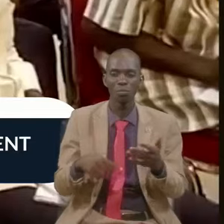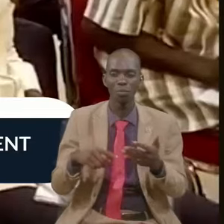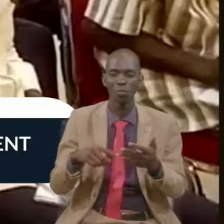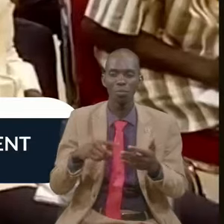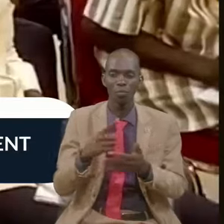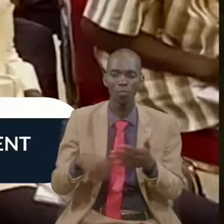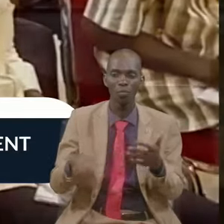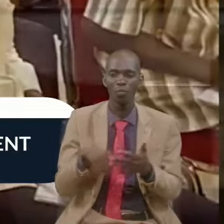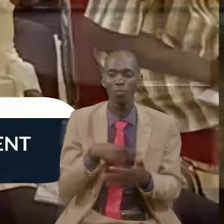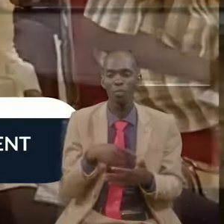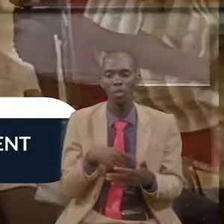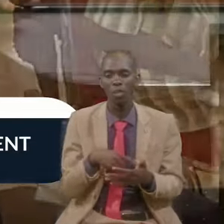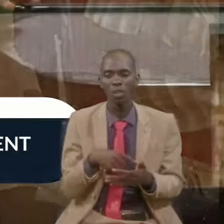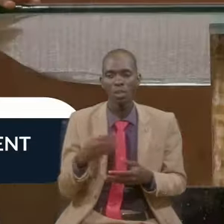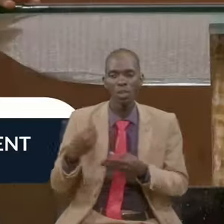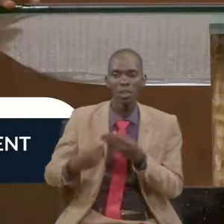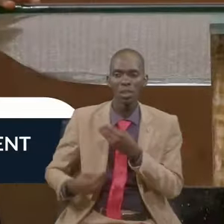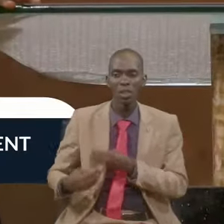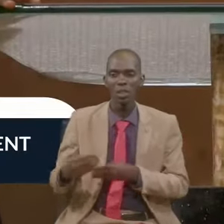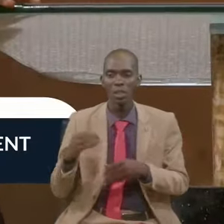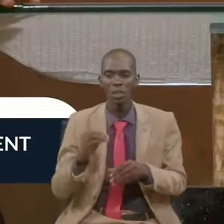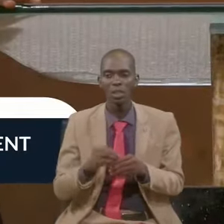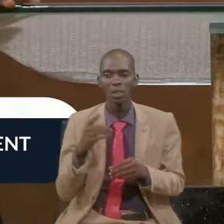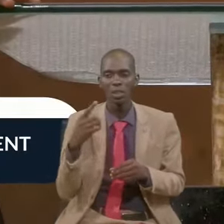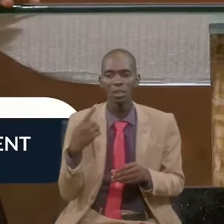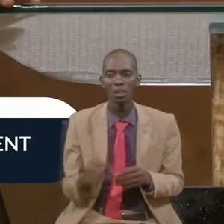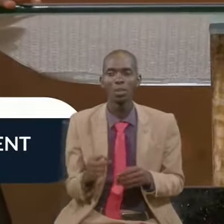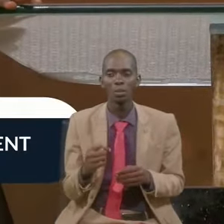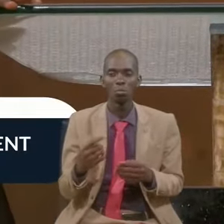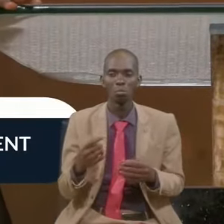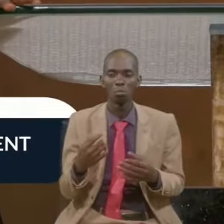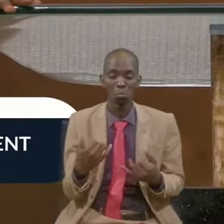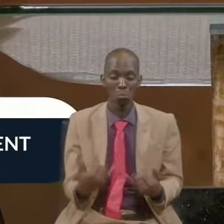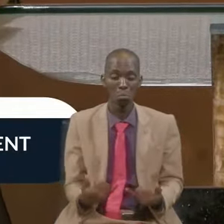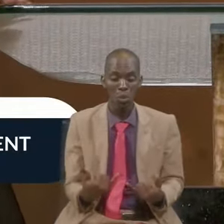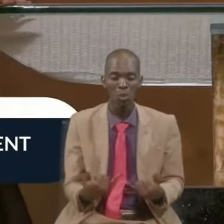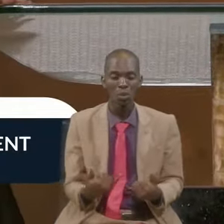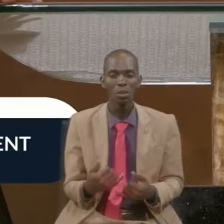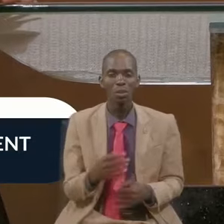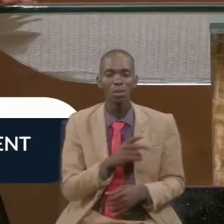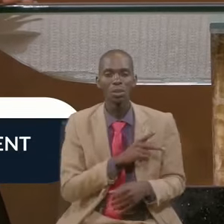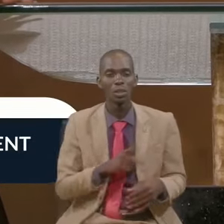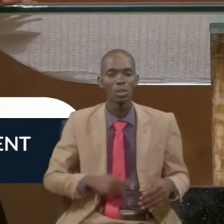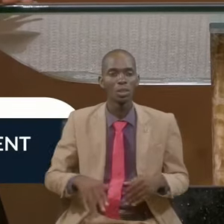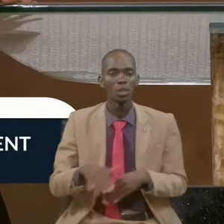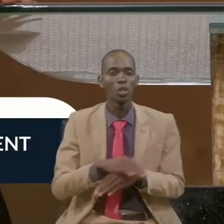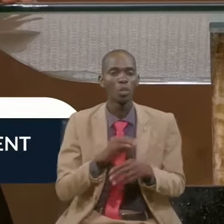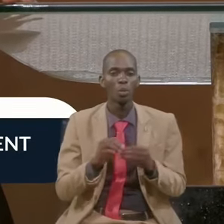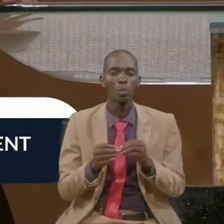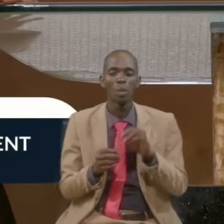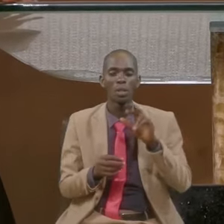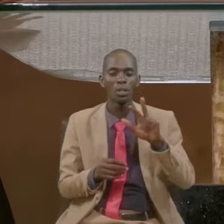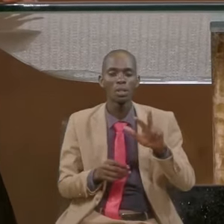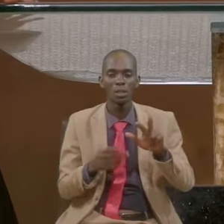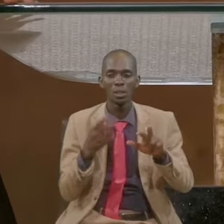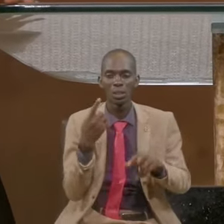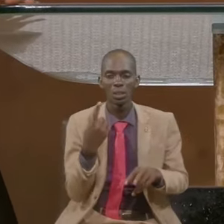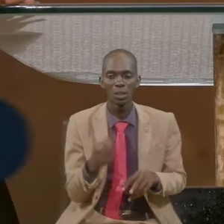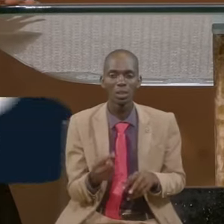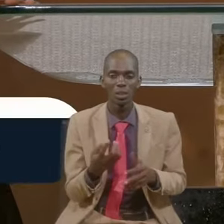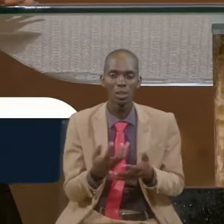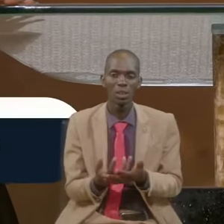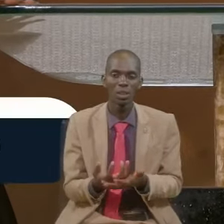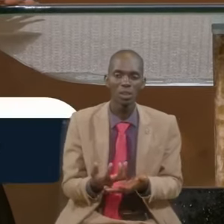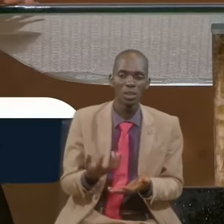in the present kingdom, that the worldly kingdom, that the earthly kingdom. Number three, the rich